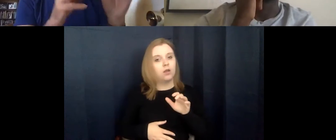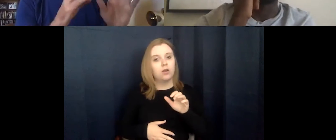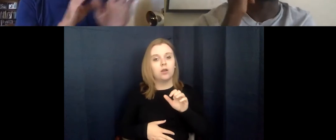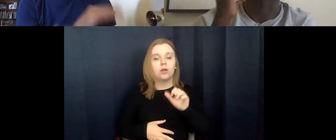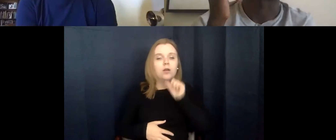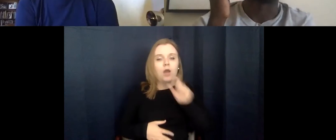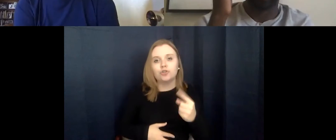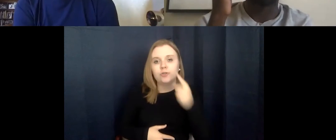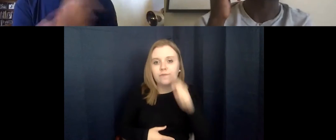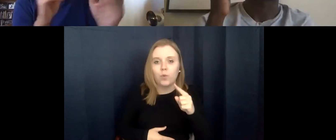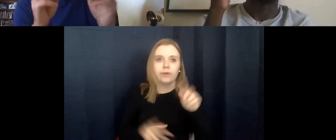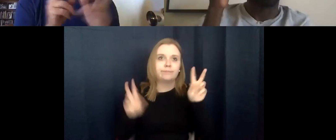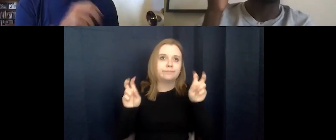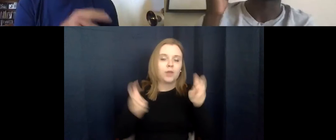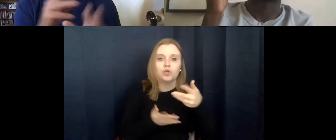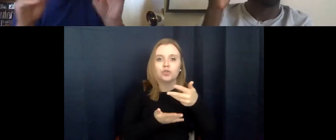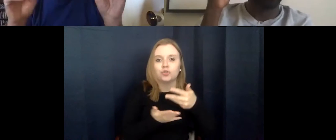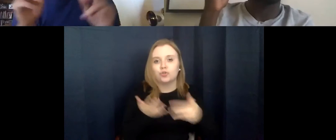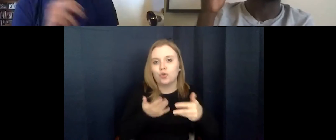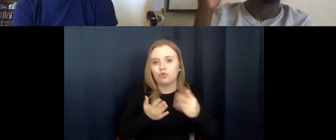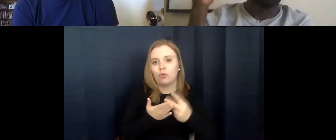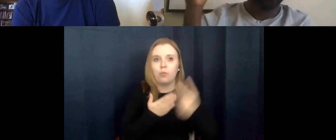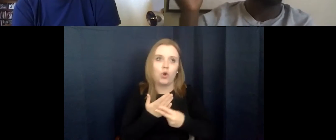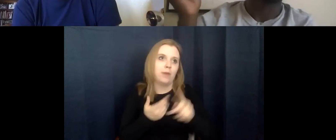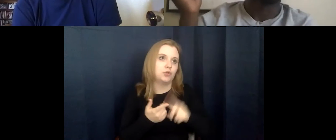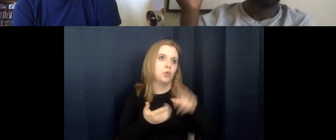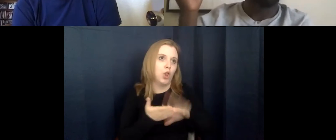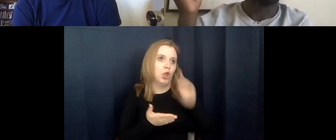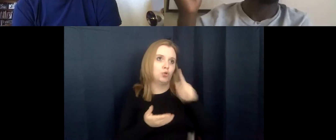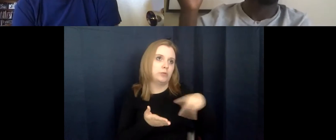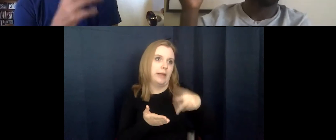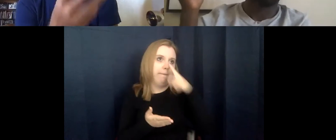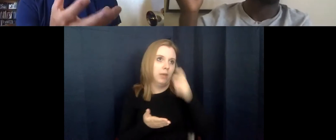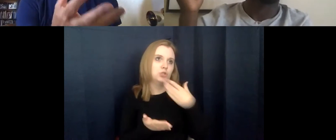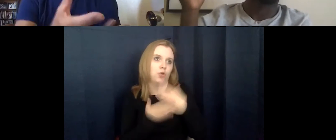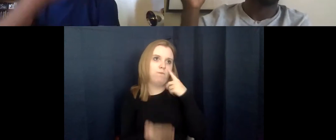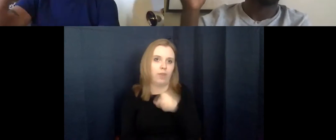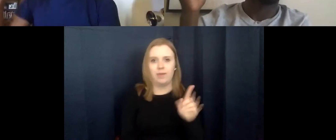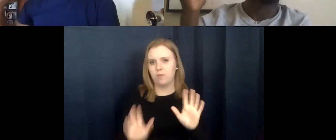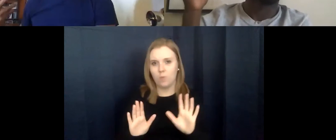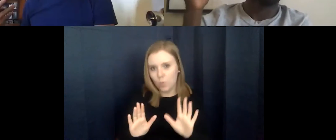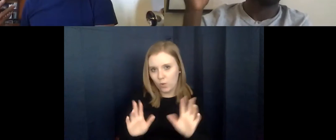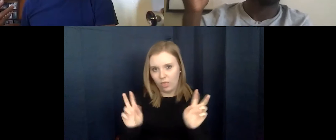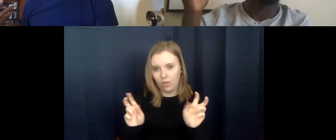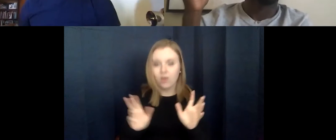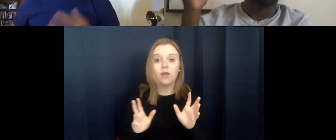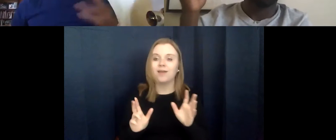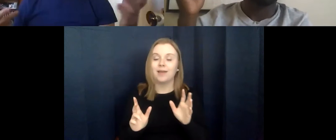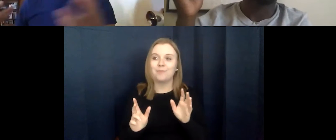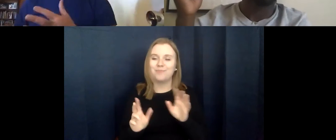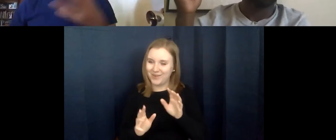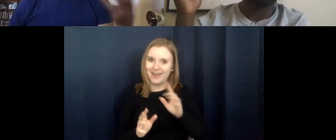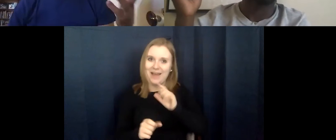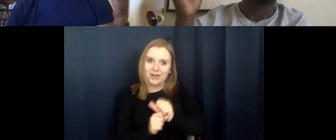programs to learn to dance because it would be good for them. And then bringing that to California and going,